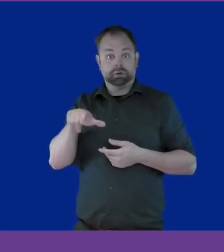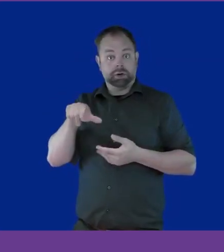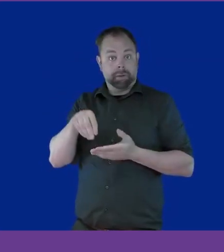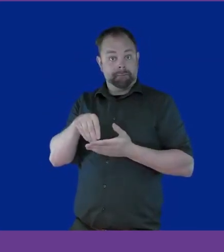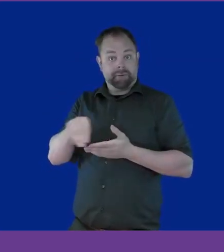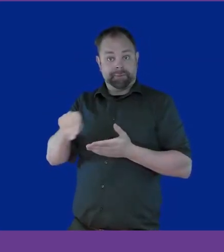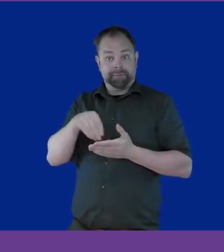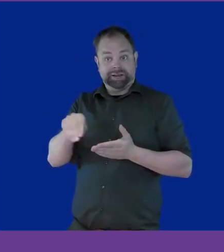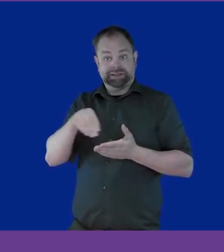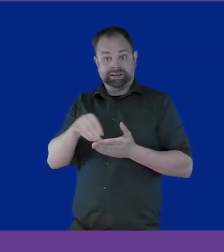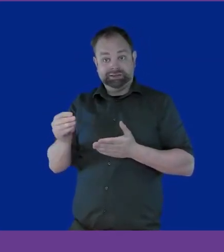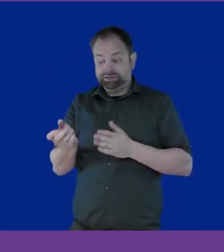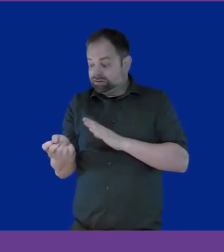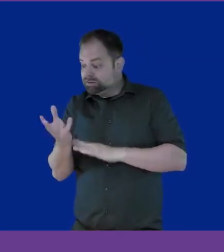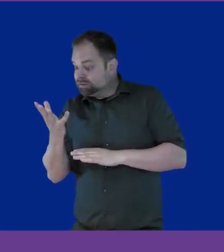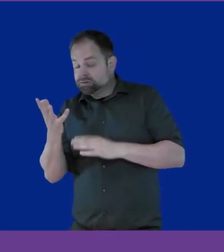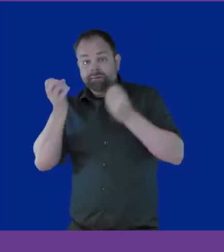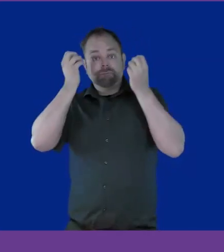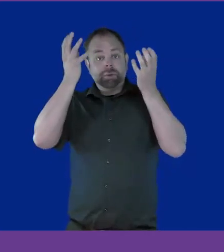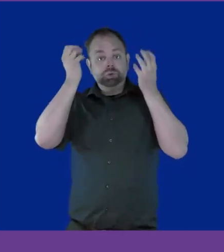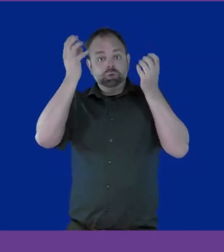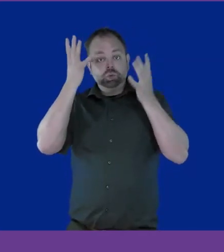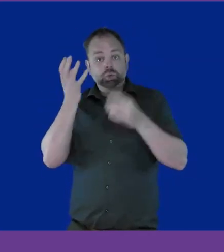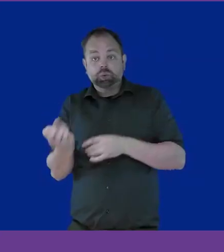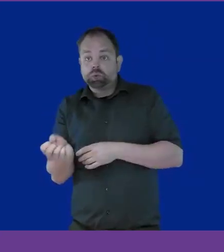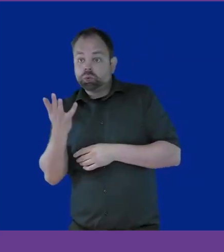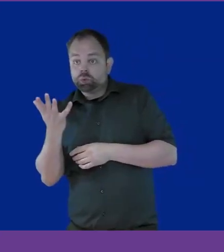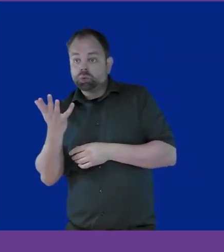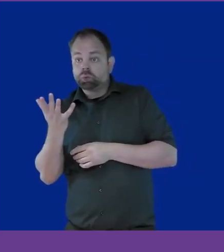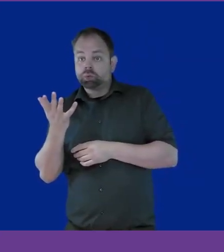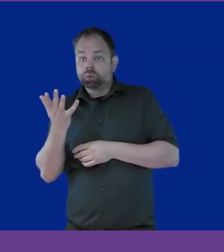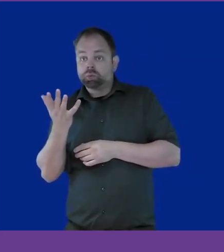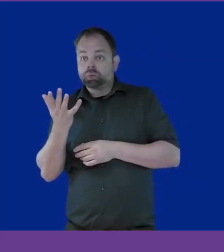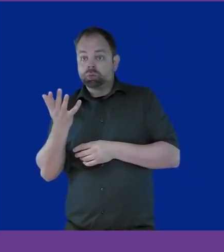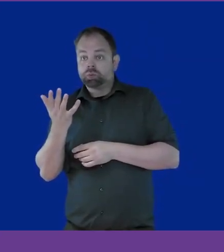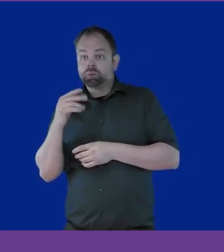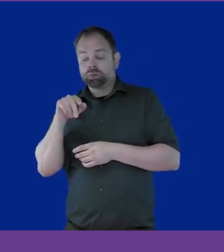and again, mind that this is it's a moving target still, and this is going to trial